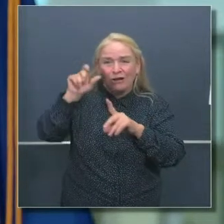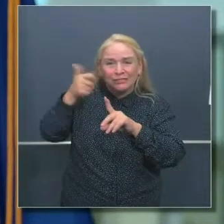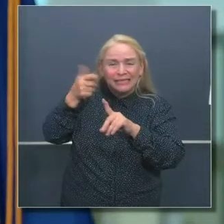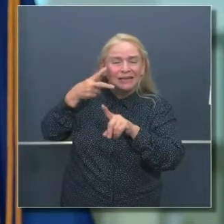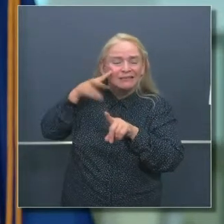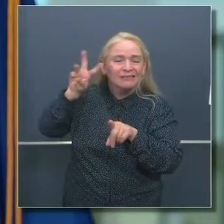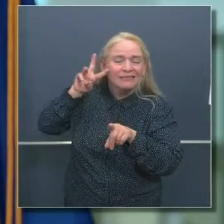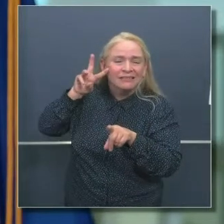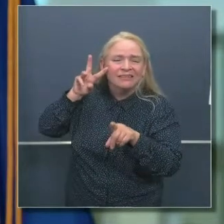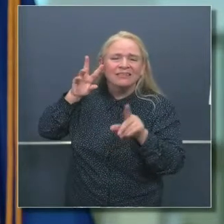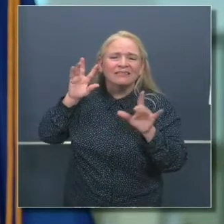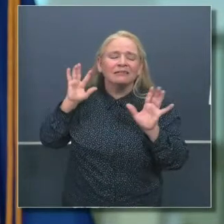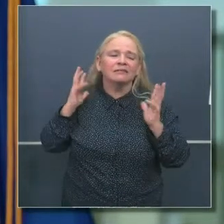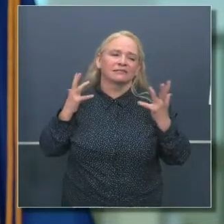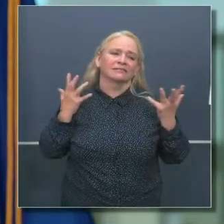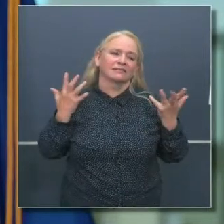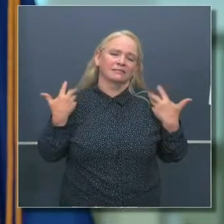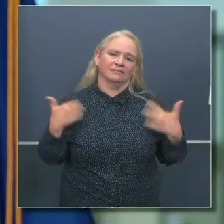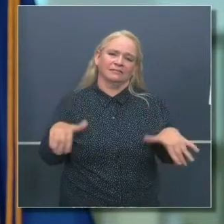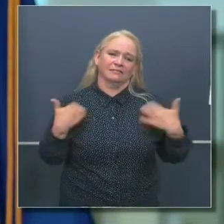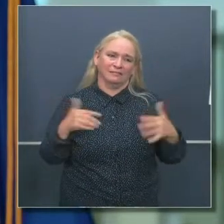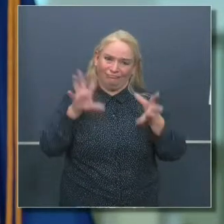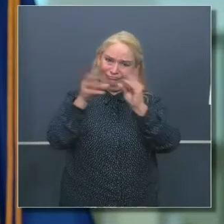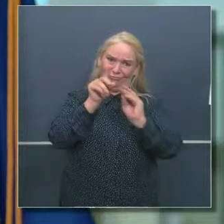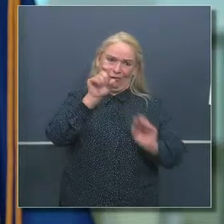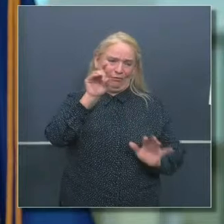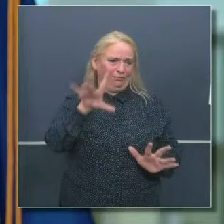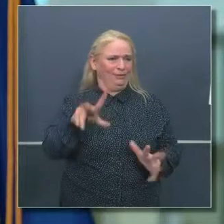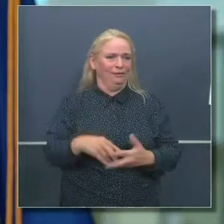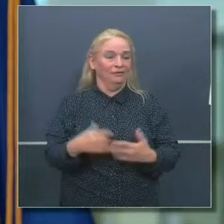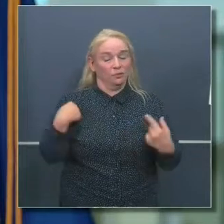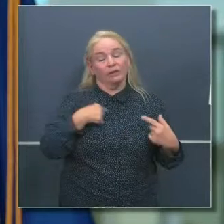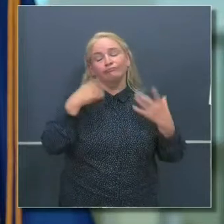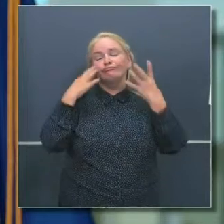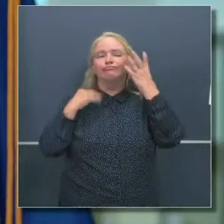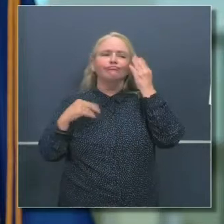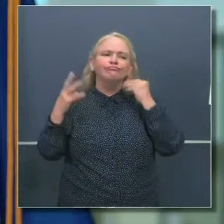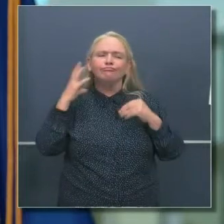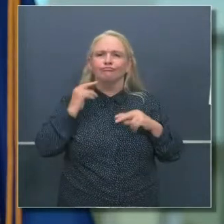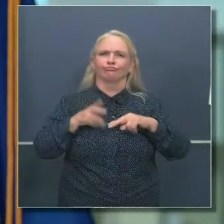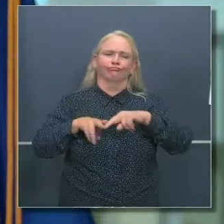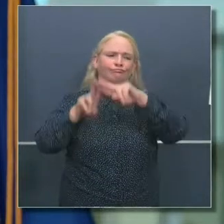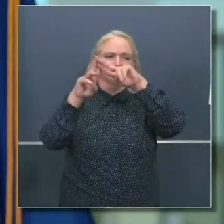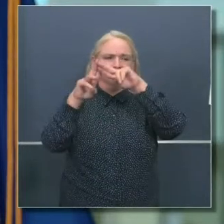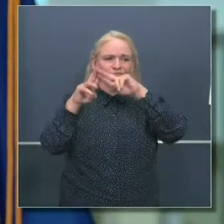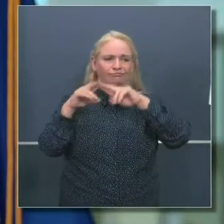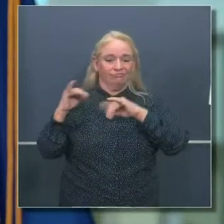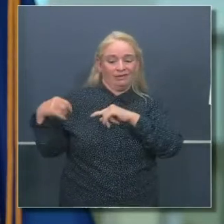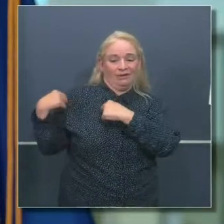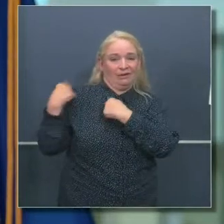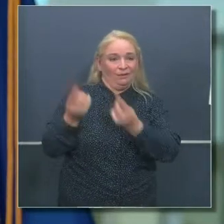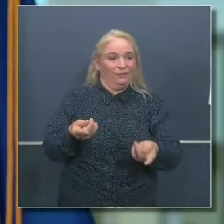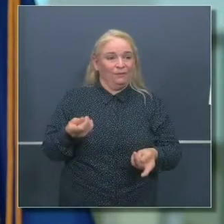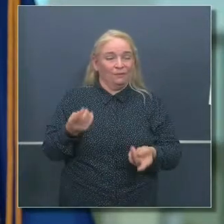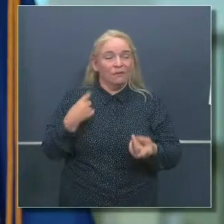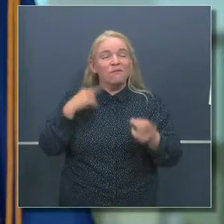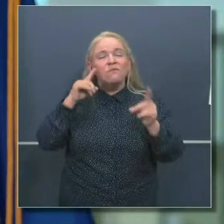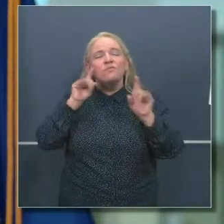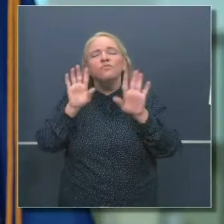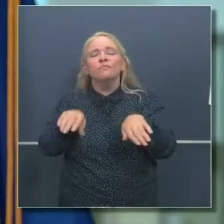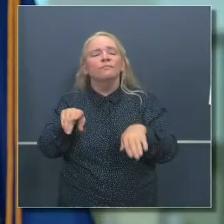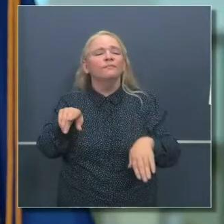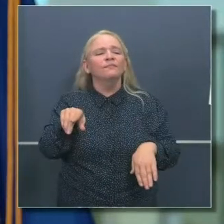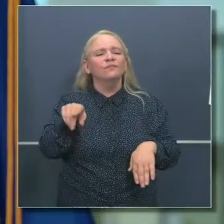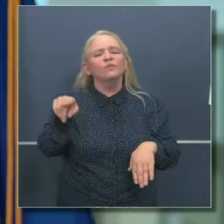that we are now experiencing unprecedented rates of growth of COVID-19. I hope you'll